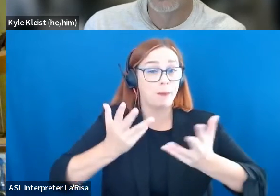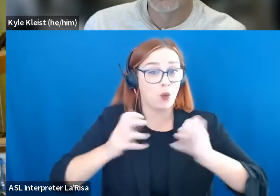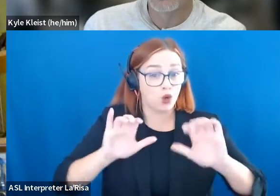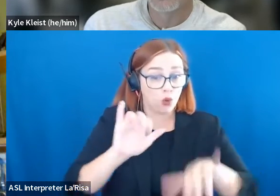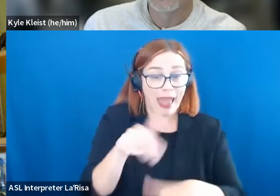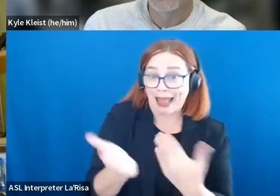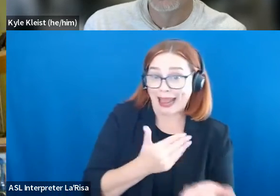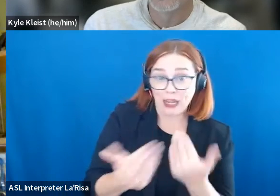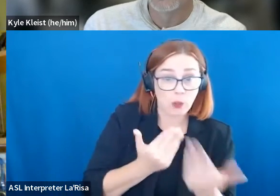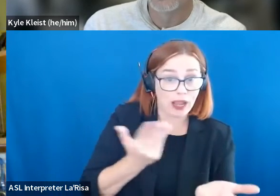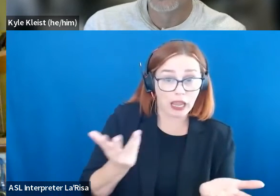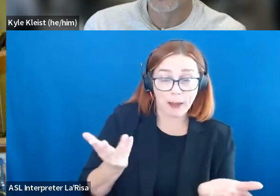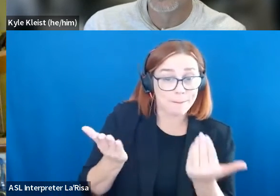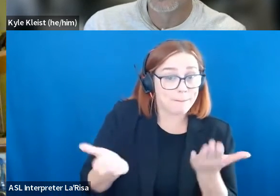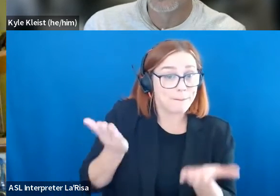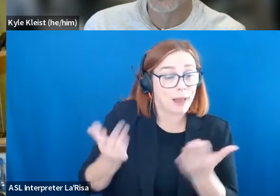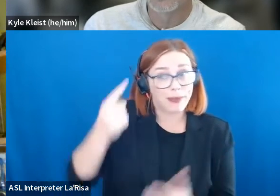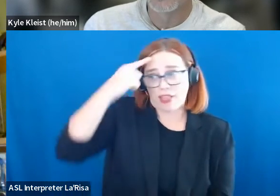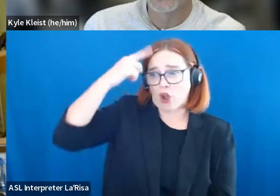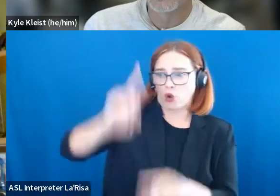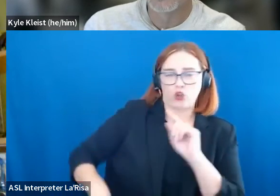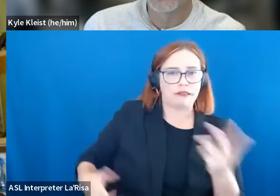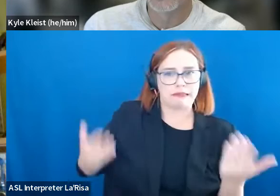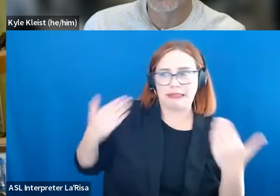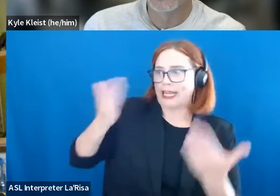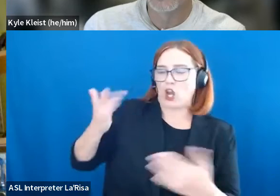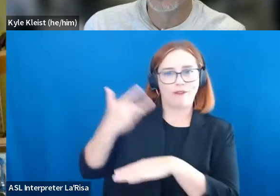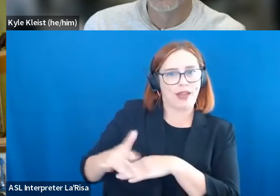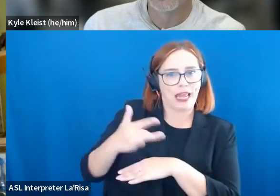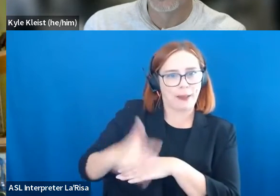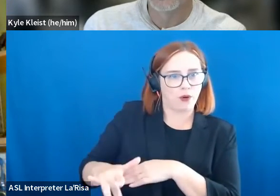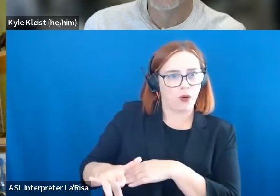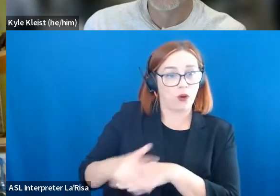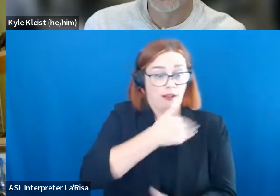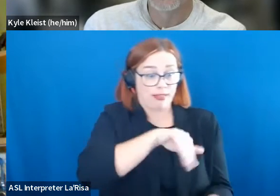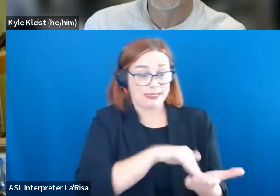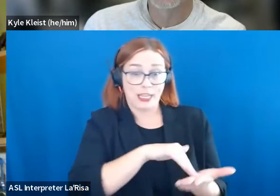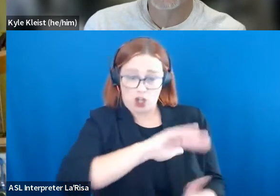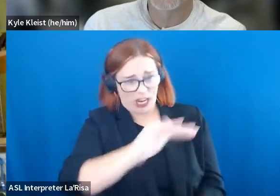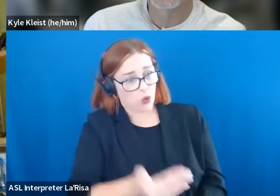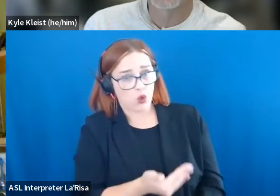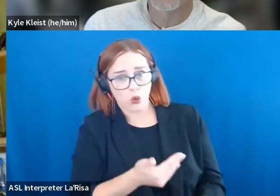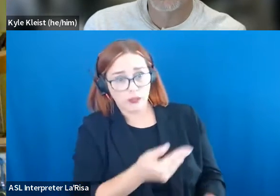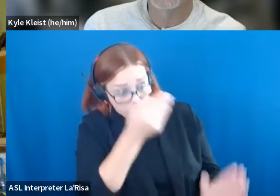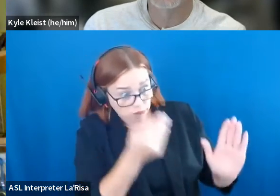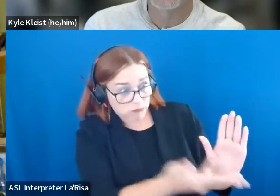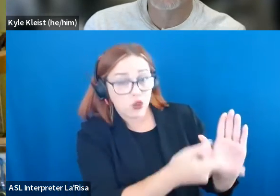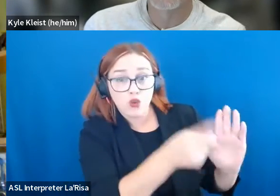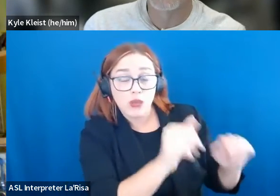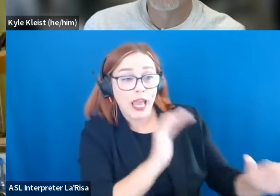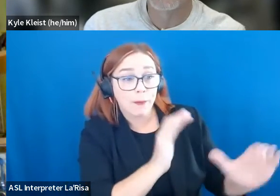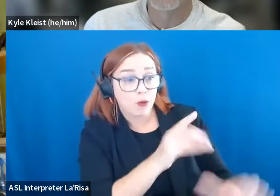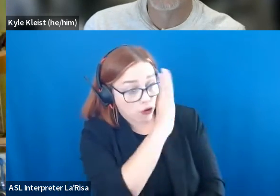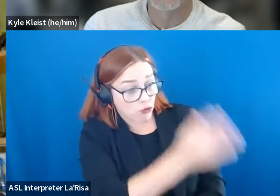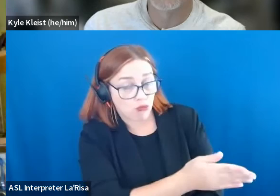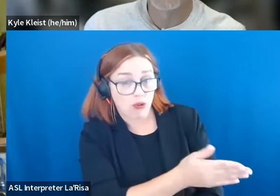they hadn't even thought that they could do that, and the center introduced them to the idea of being able to communicate directly.